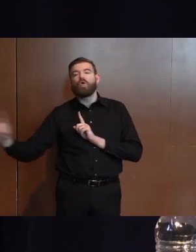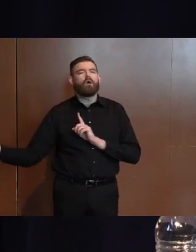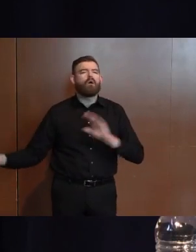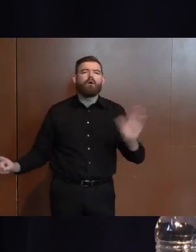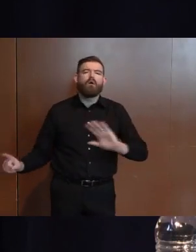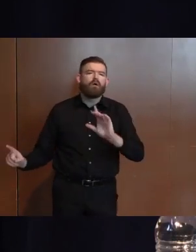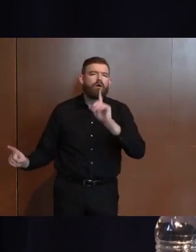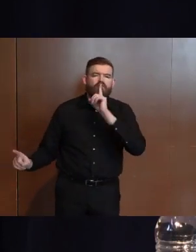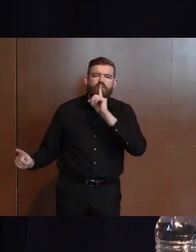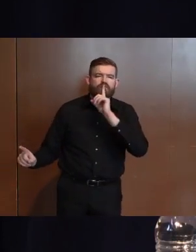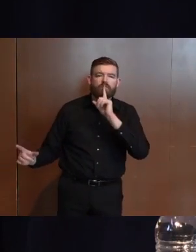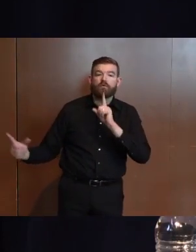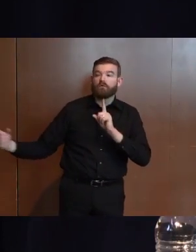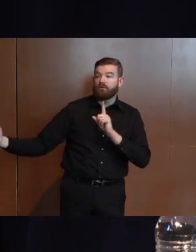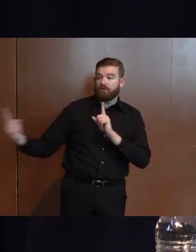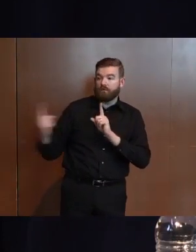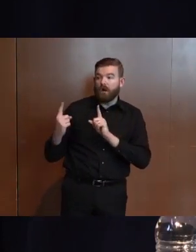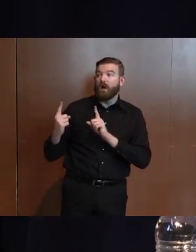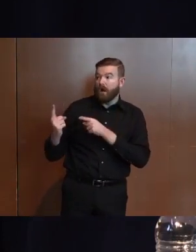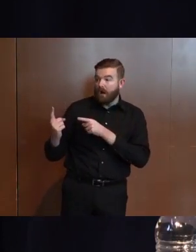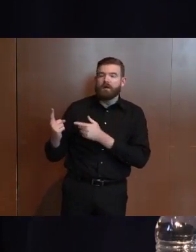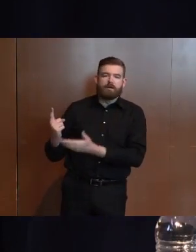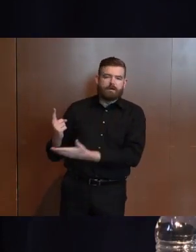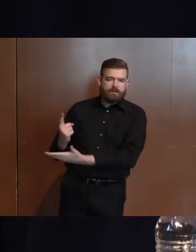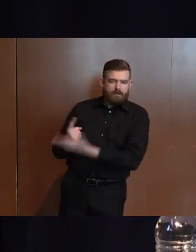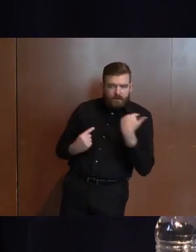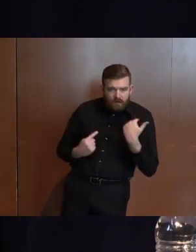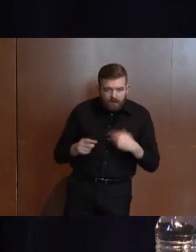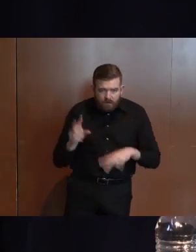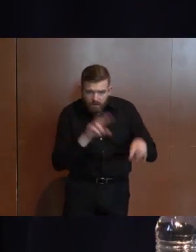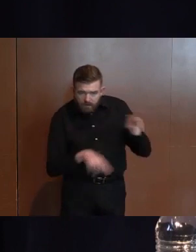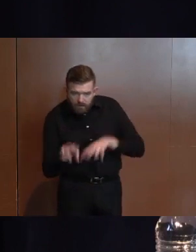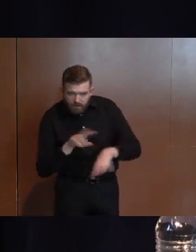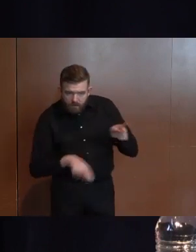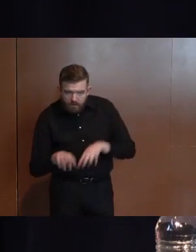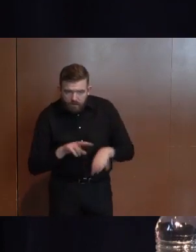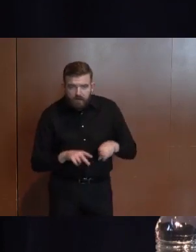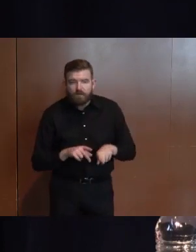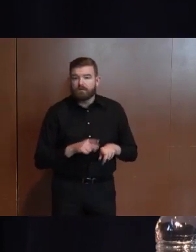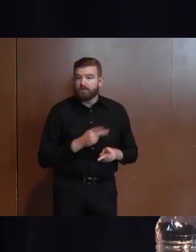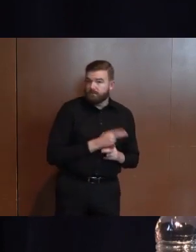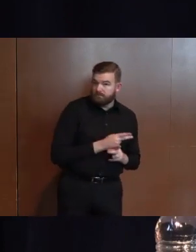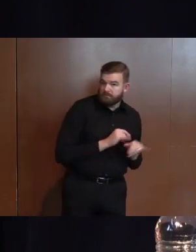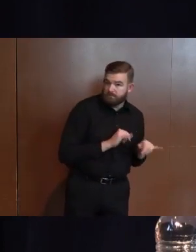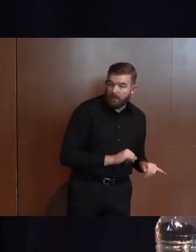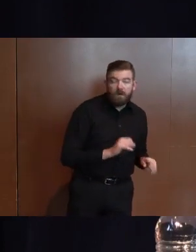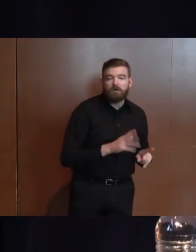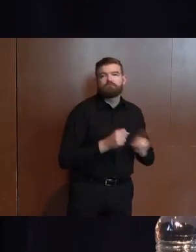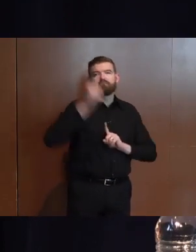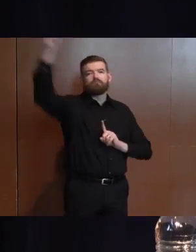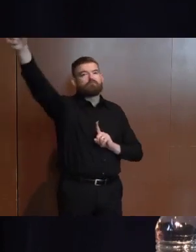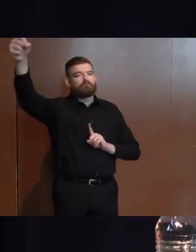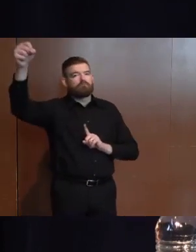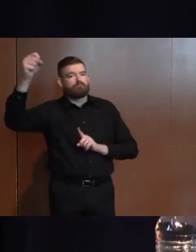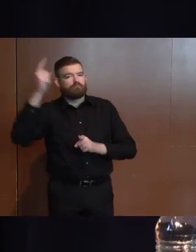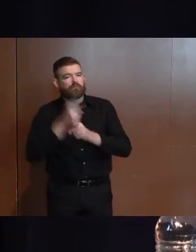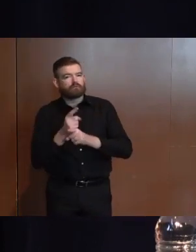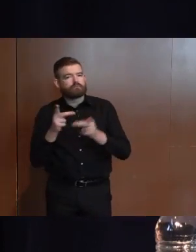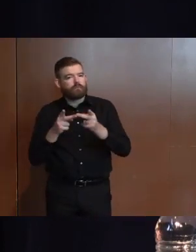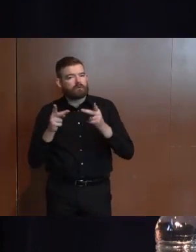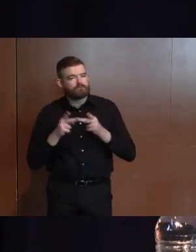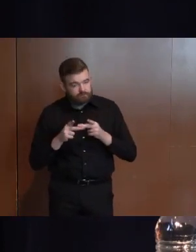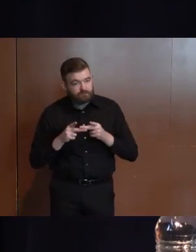and triaged and appropriately taken care of. It happens before you get to that front door. And there's lots of